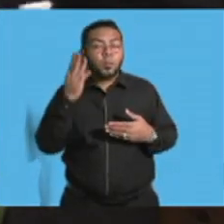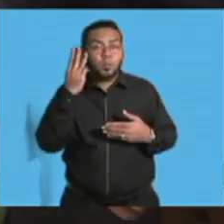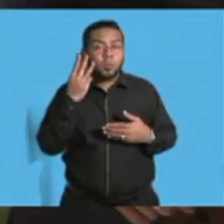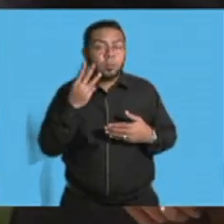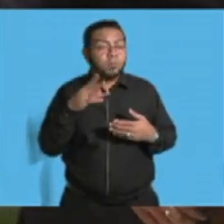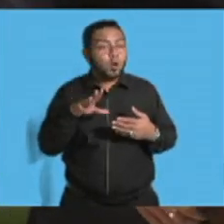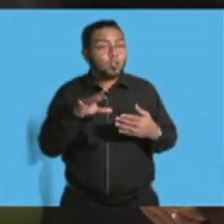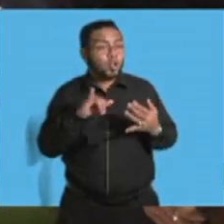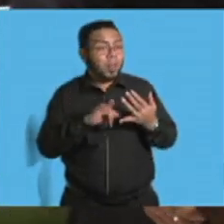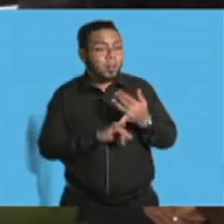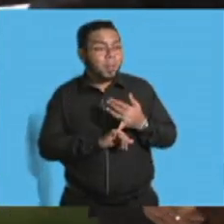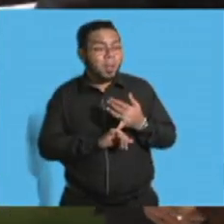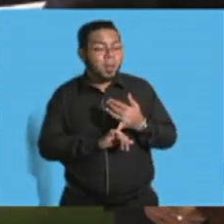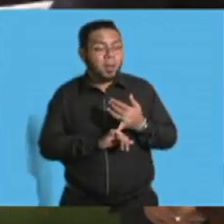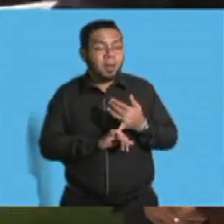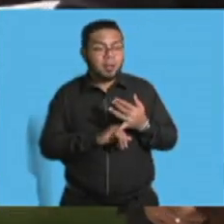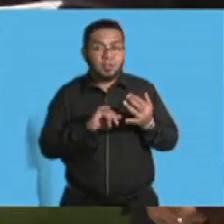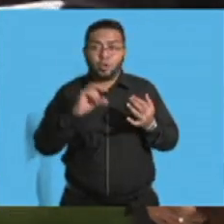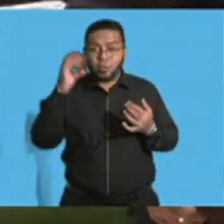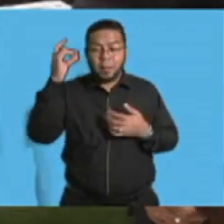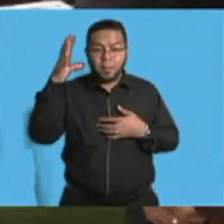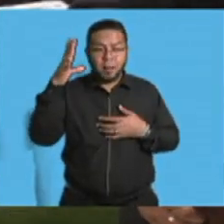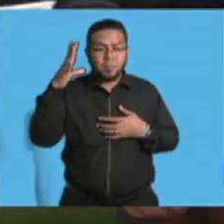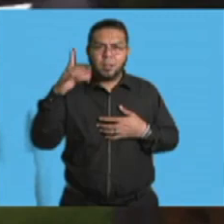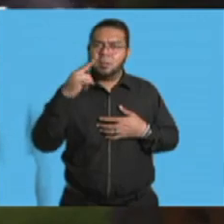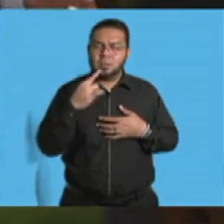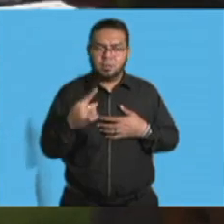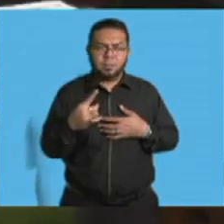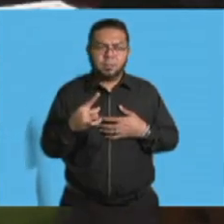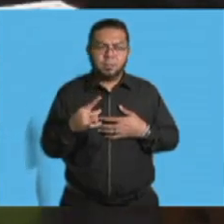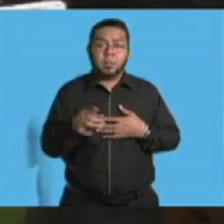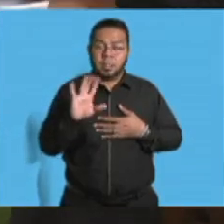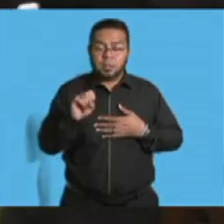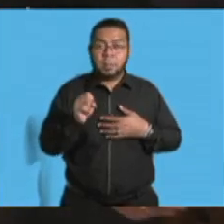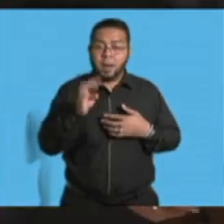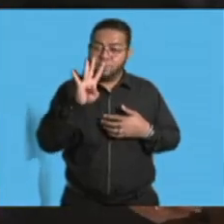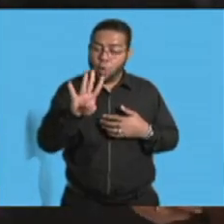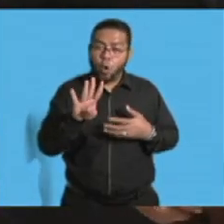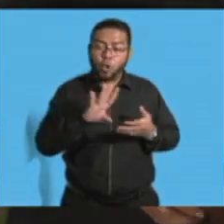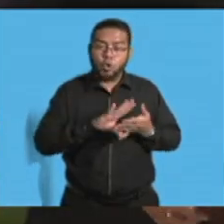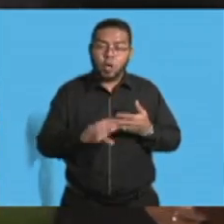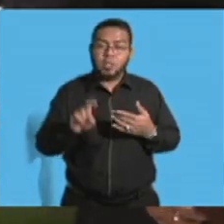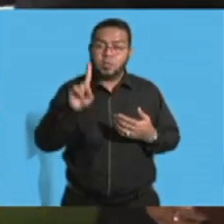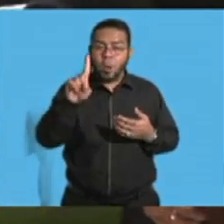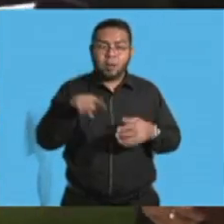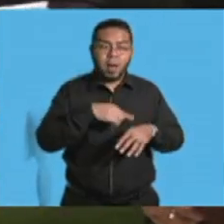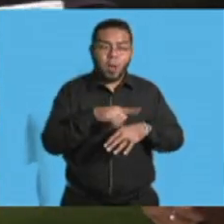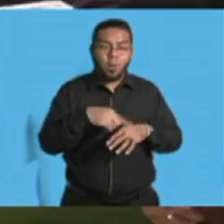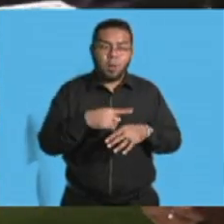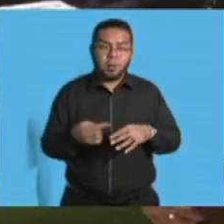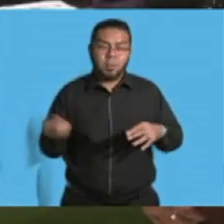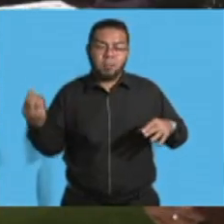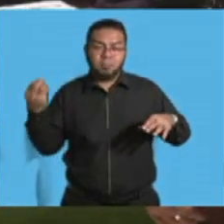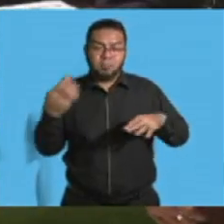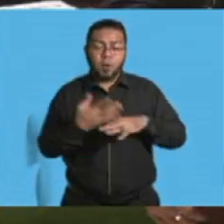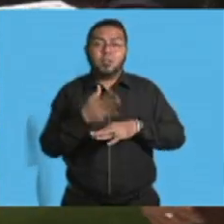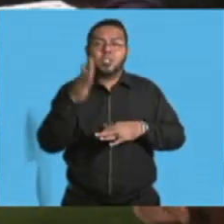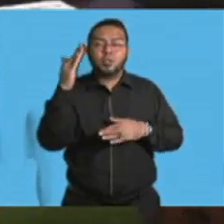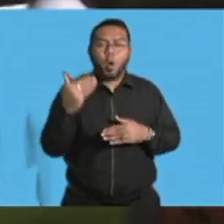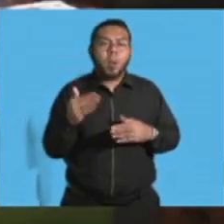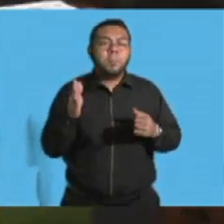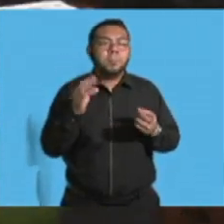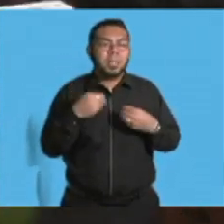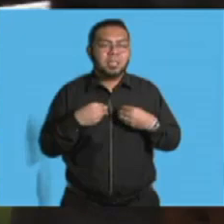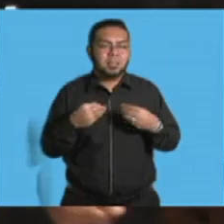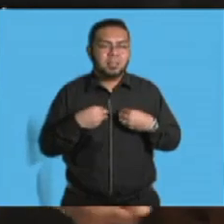USP, actually said that yes, by proposing $4 an hour, it may have an impact on small businesses and